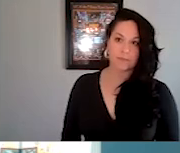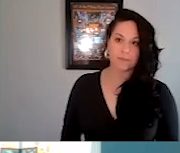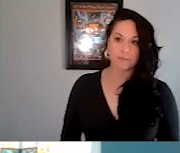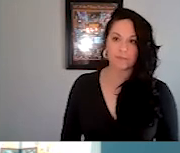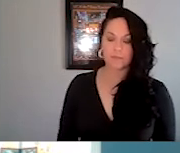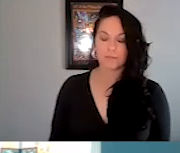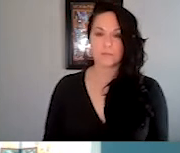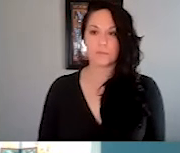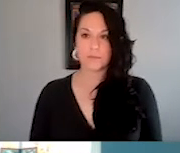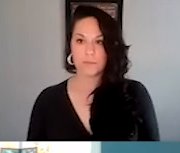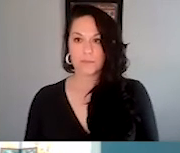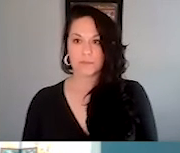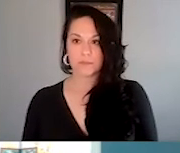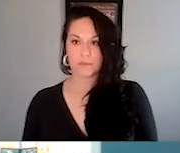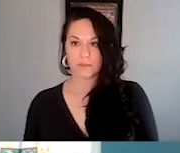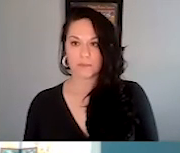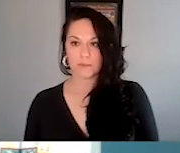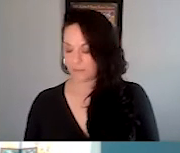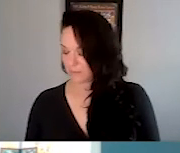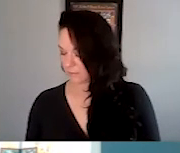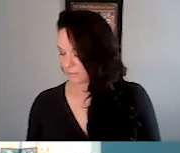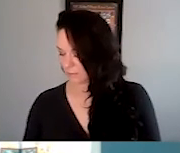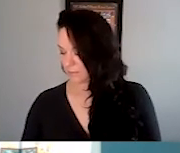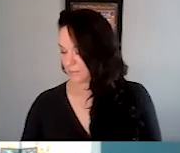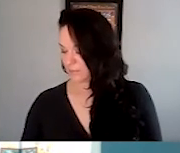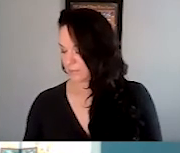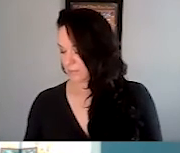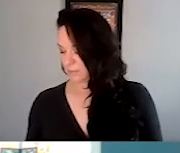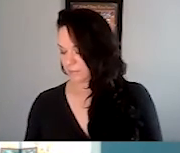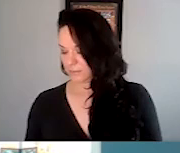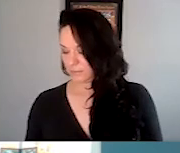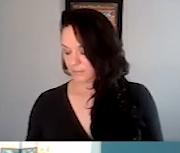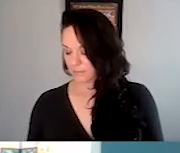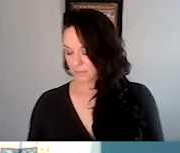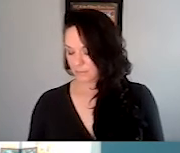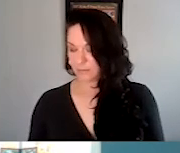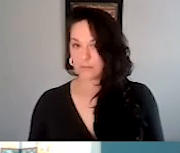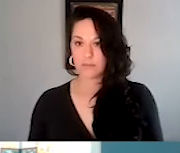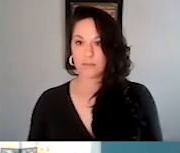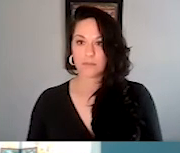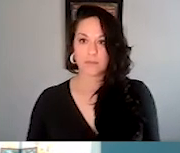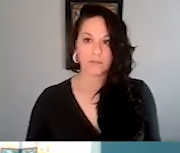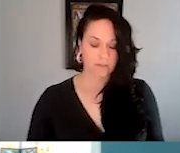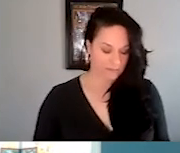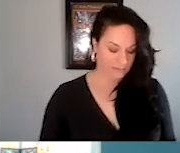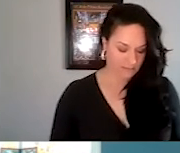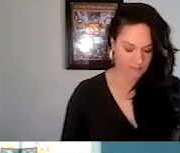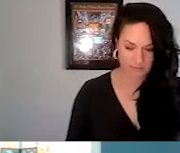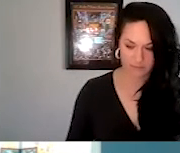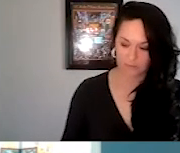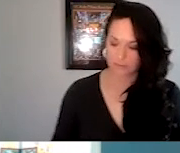other partners were able to get the information on by doing exactly what Christina said, getting